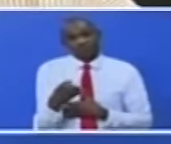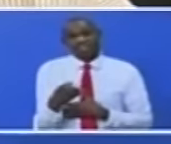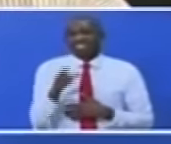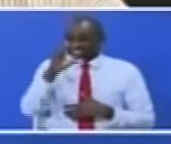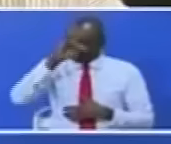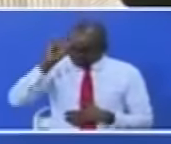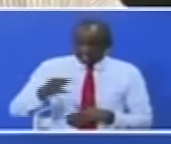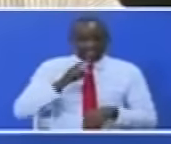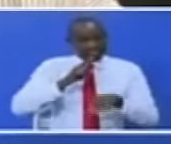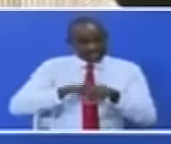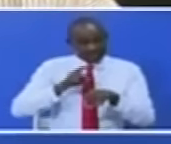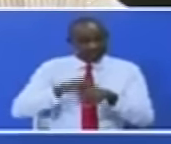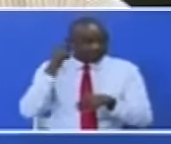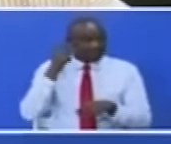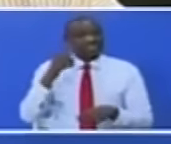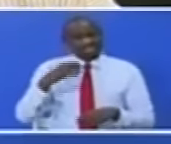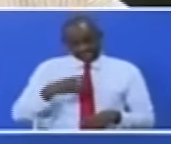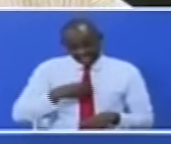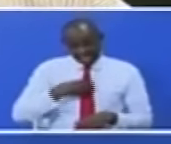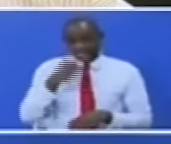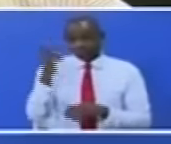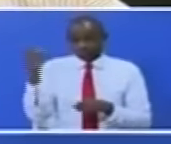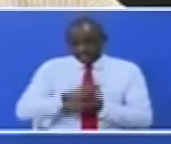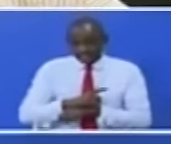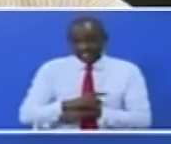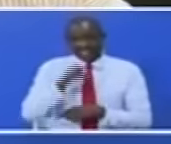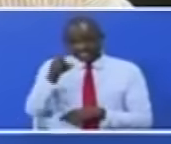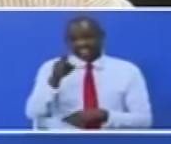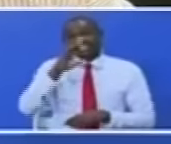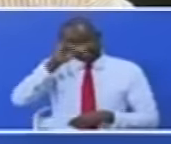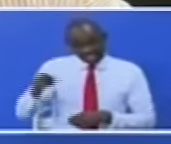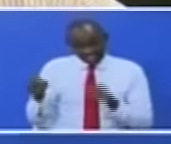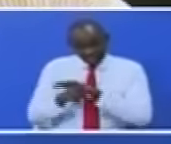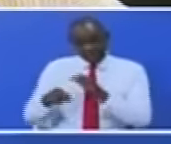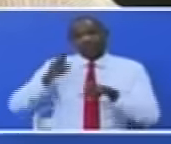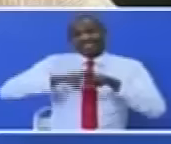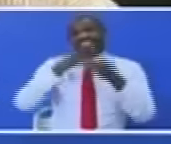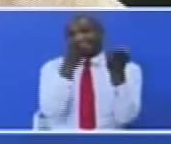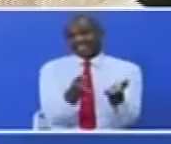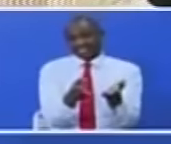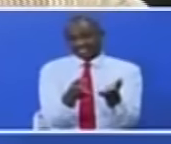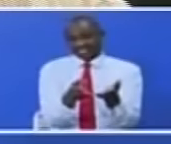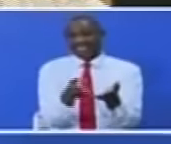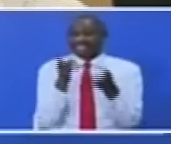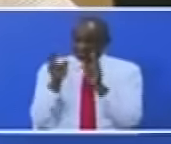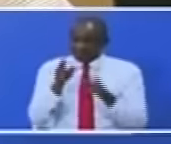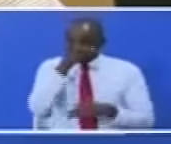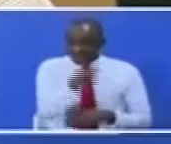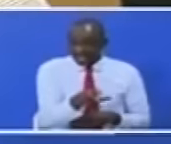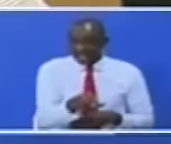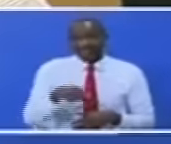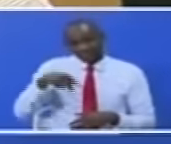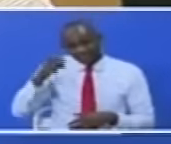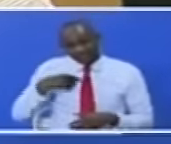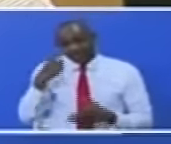Justice retires in few days, naturally Justice Rawal will sit on that bench, and naturally therefore she will be chairing